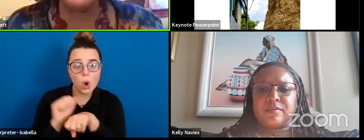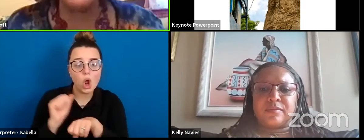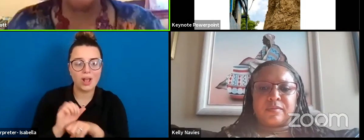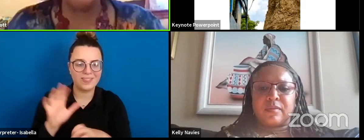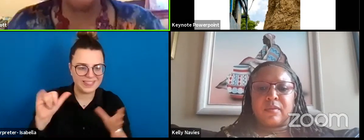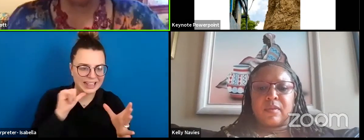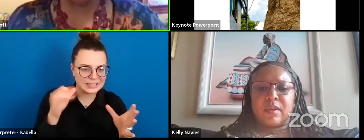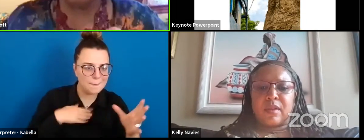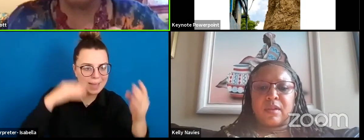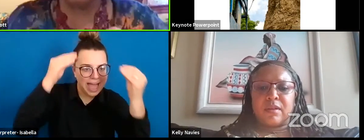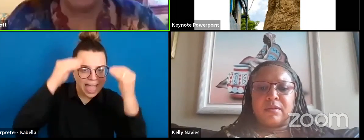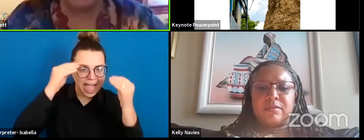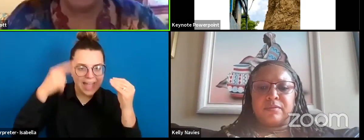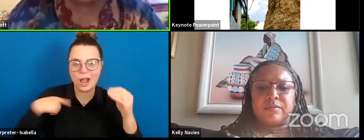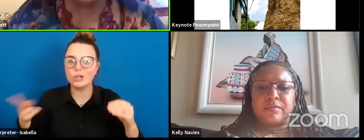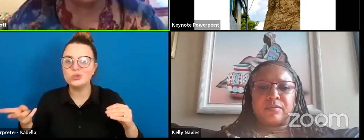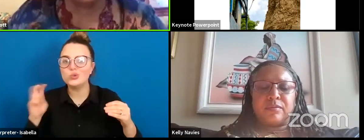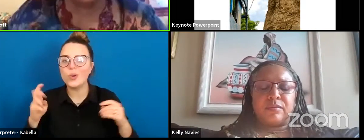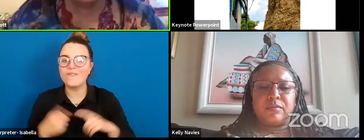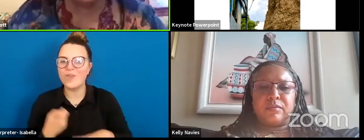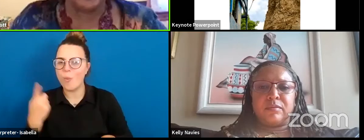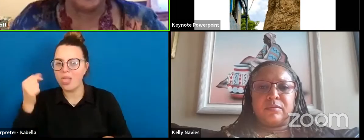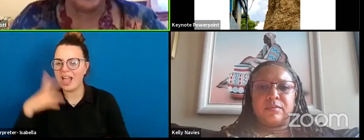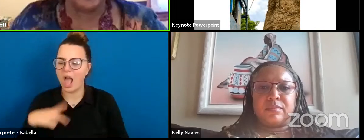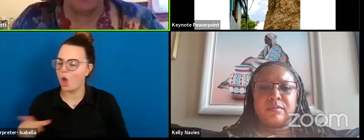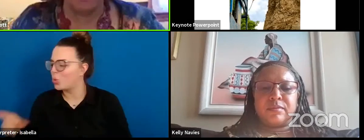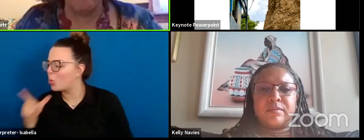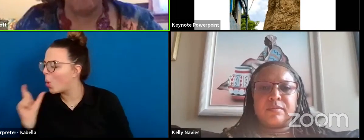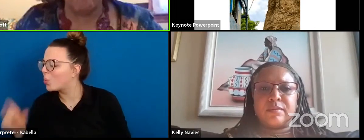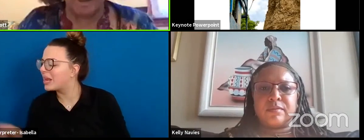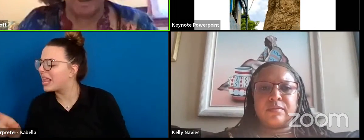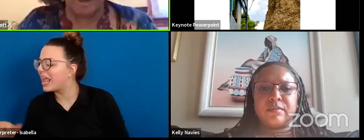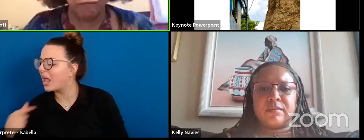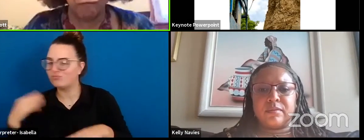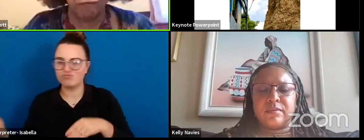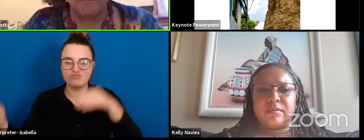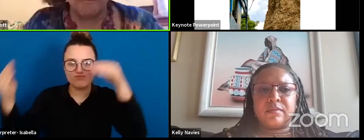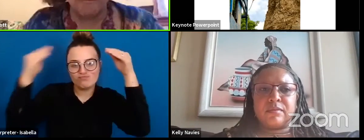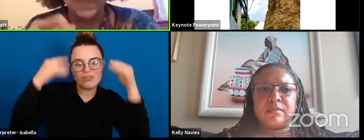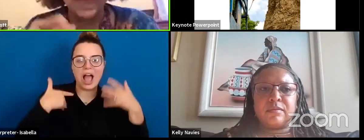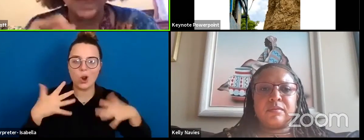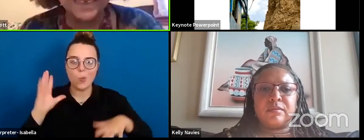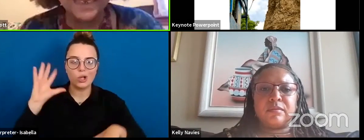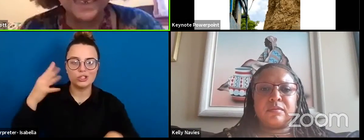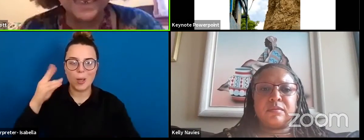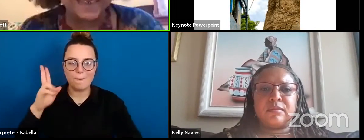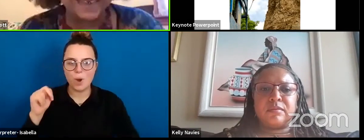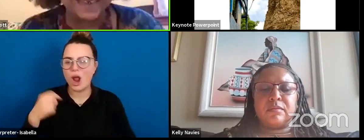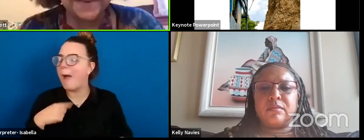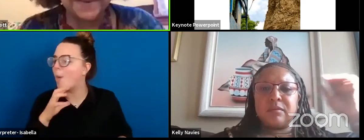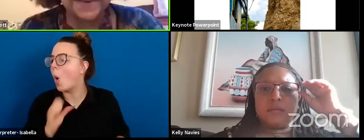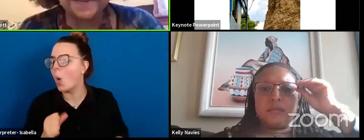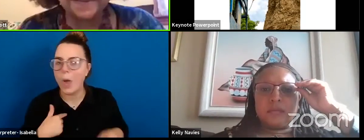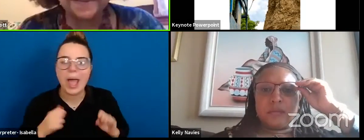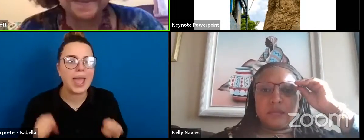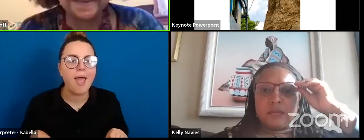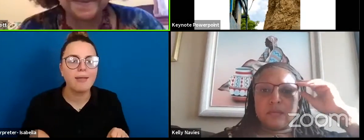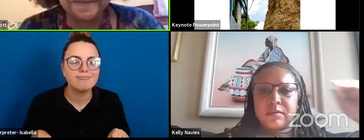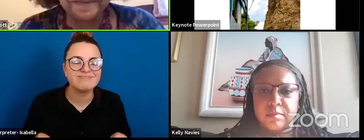I took the hat off one of the guys. You don't need this. I don't want to have sunburn. Thank you. I'm old. I can do that.